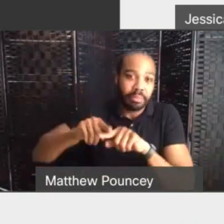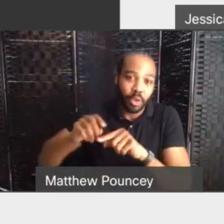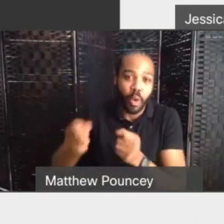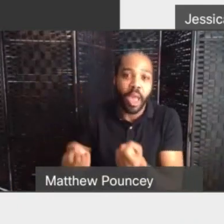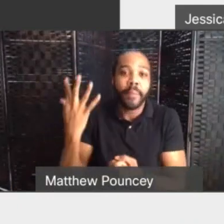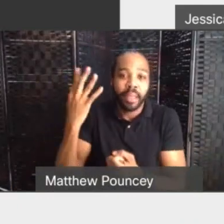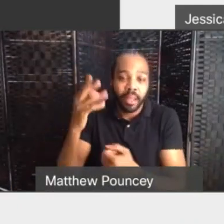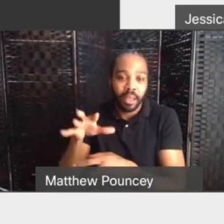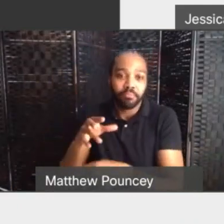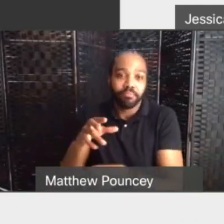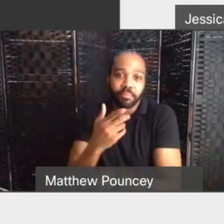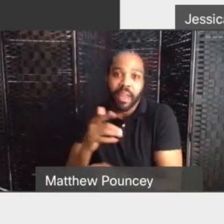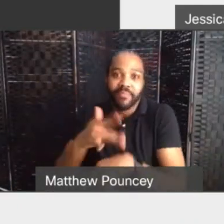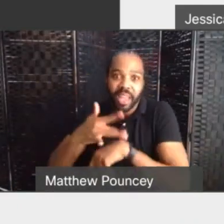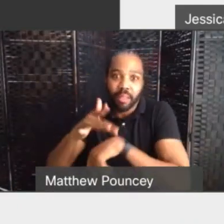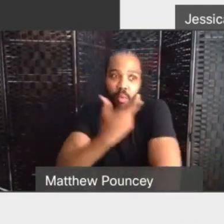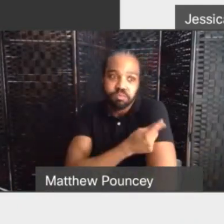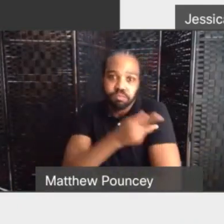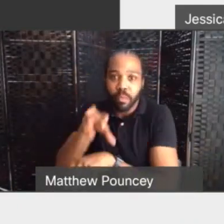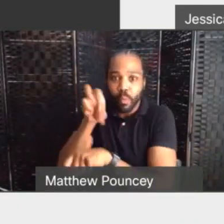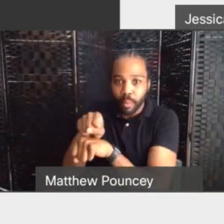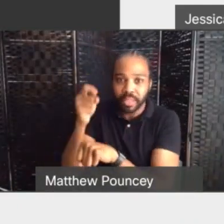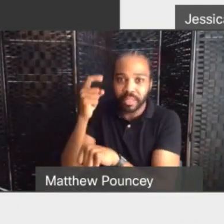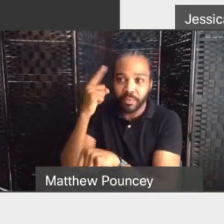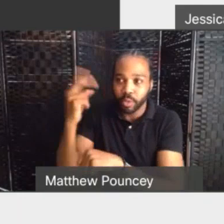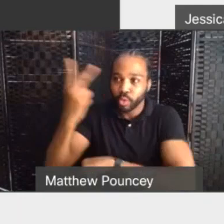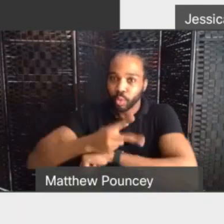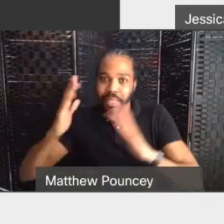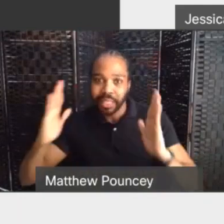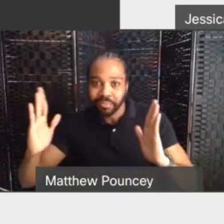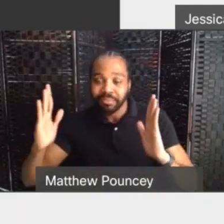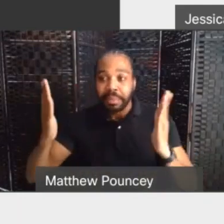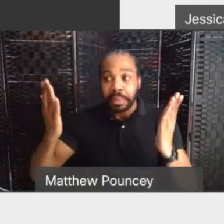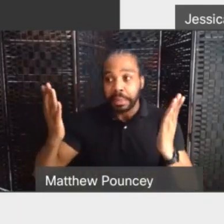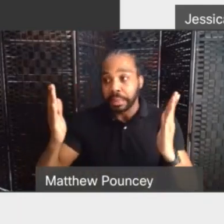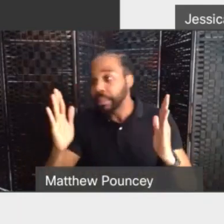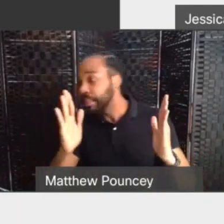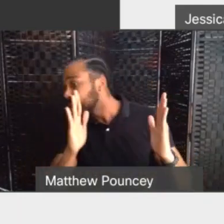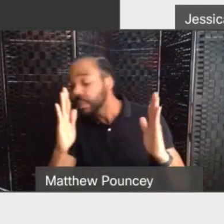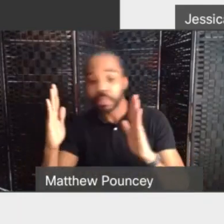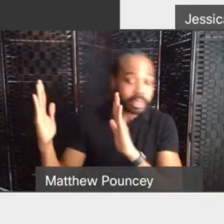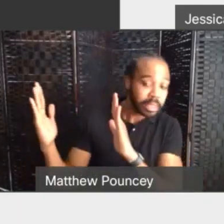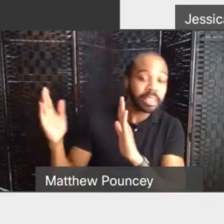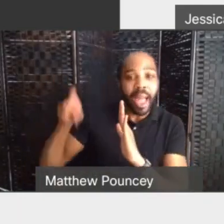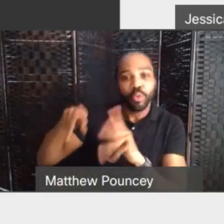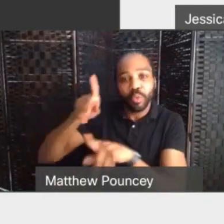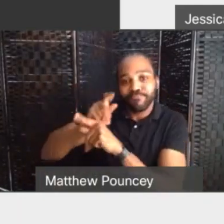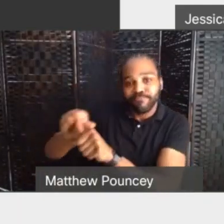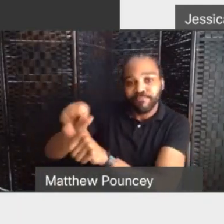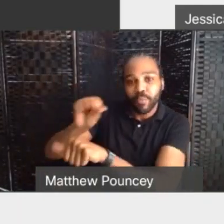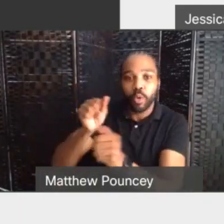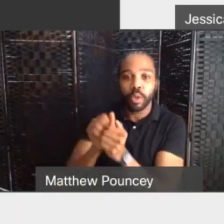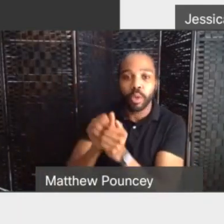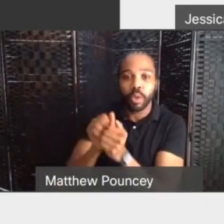2-day time frame. Other than that, we just have to keep working with our partners. I know that we're going to be opening up